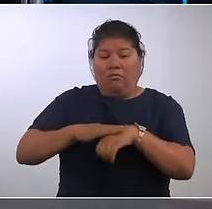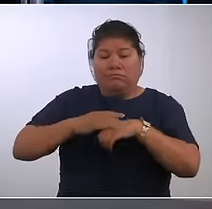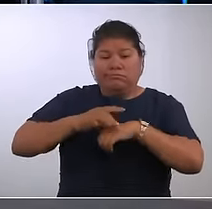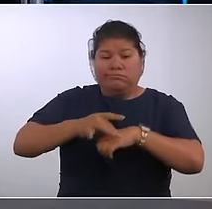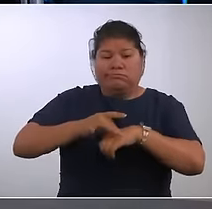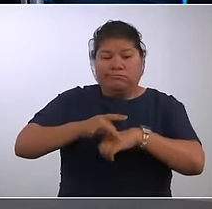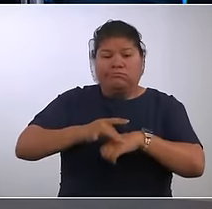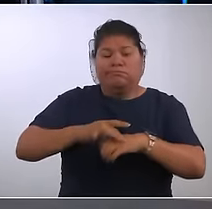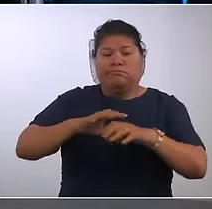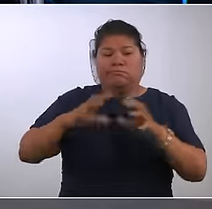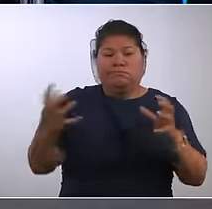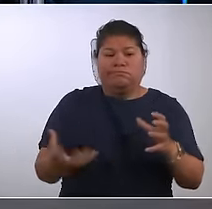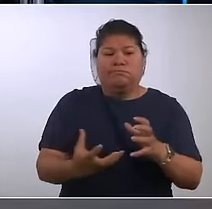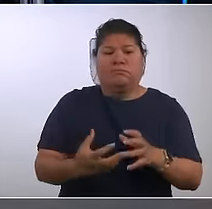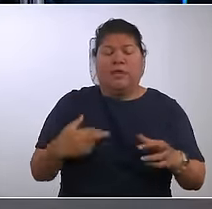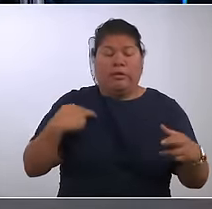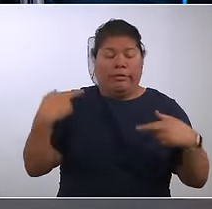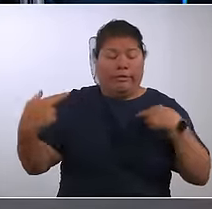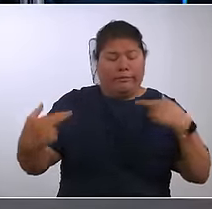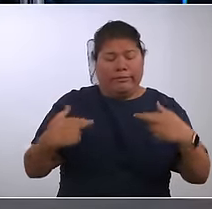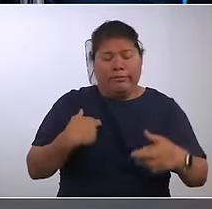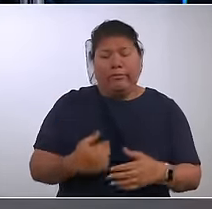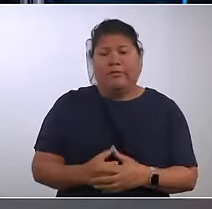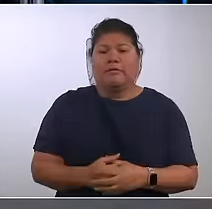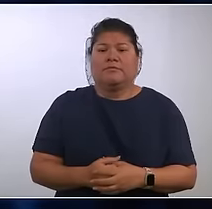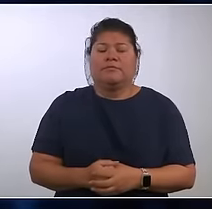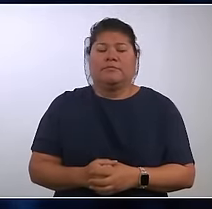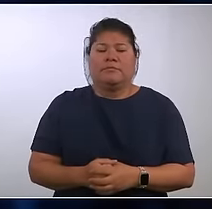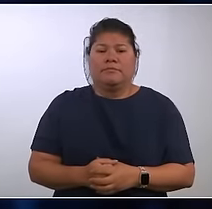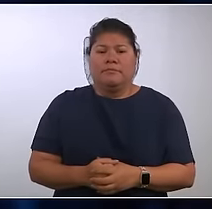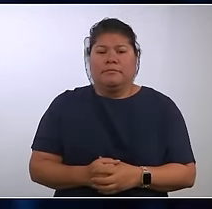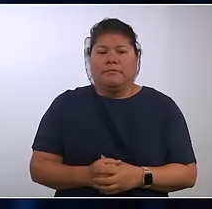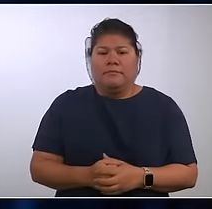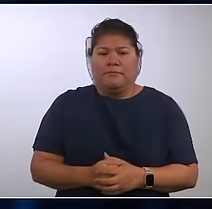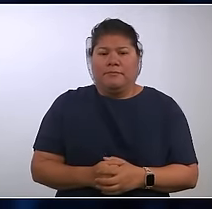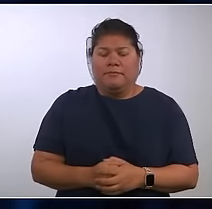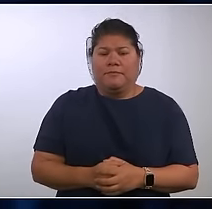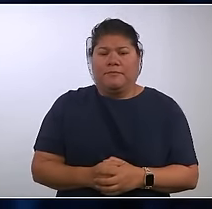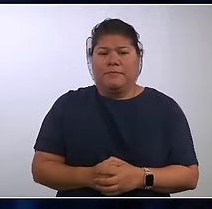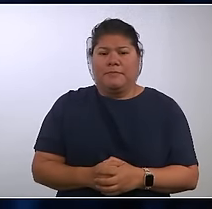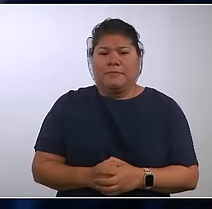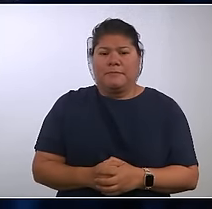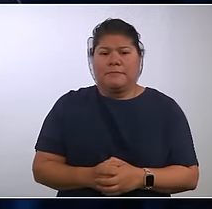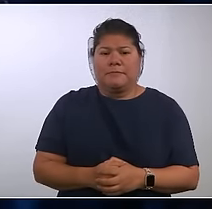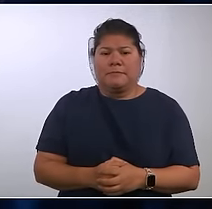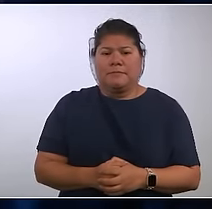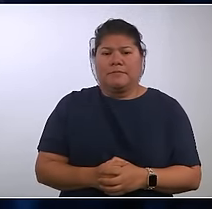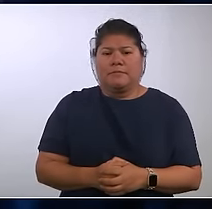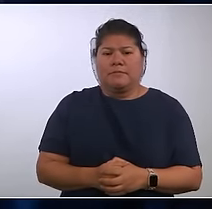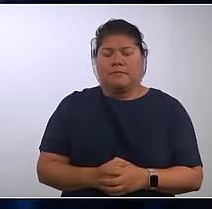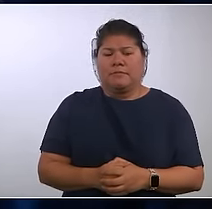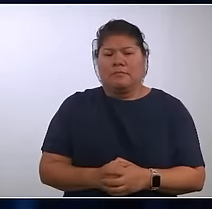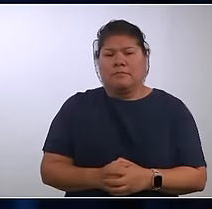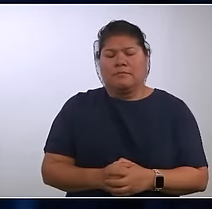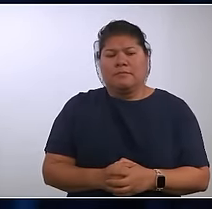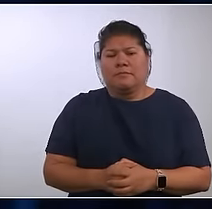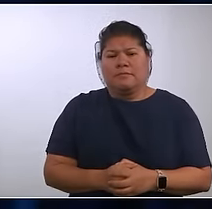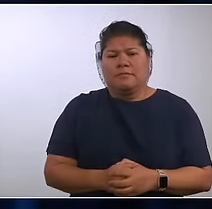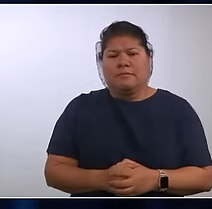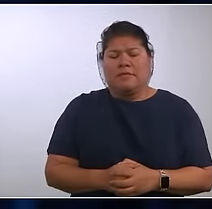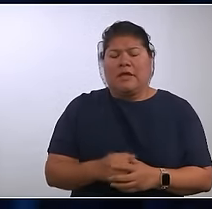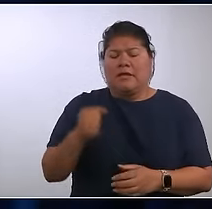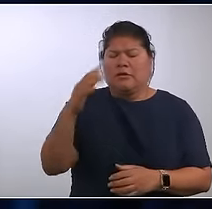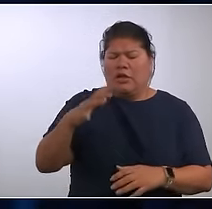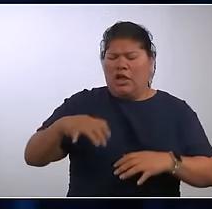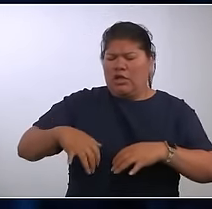the movement and they will see a revival upon the earth. Dios está levantando esa clase de